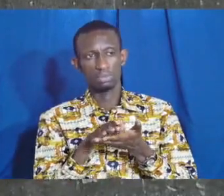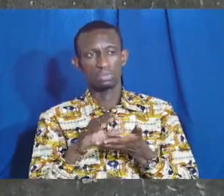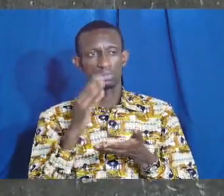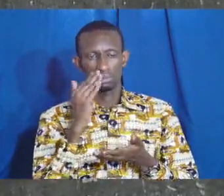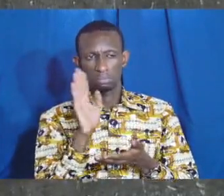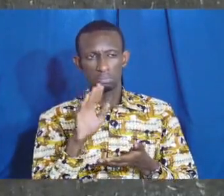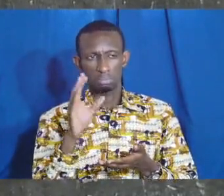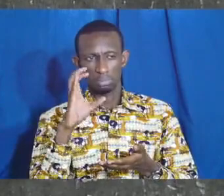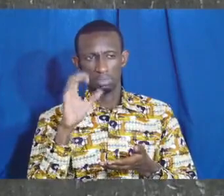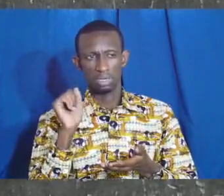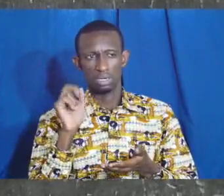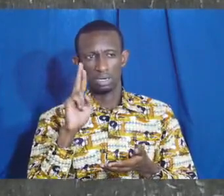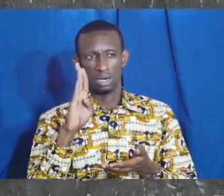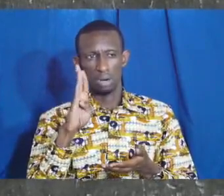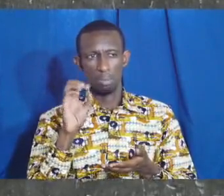carbohydrates